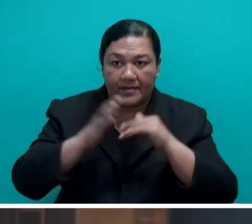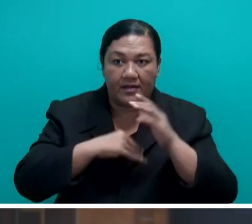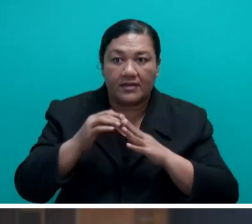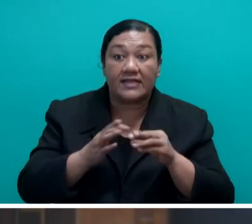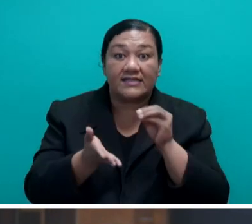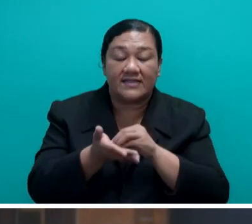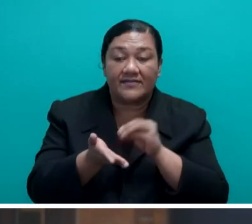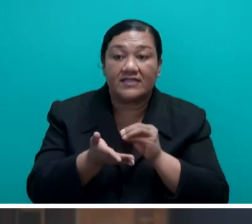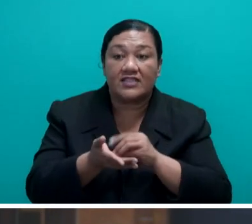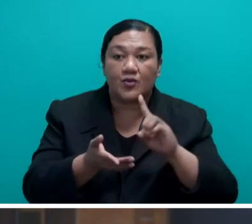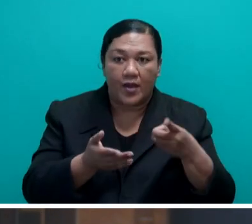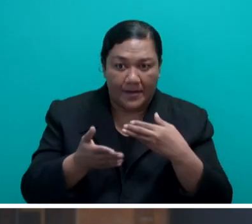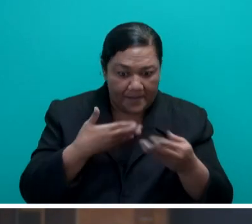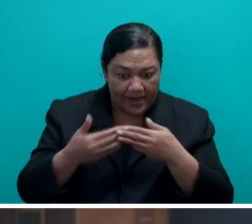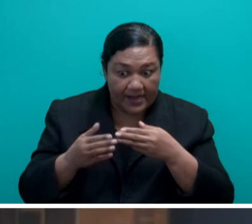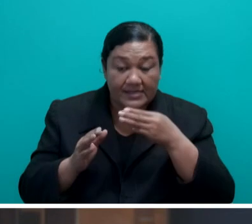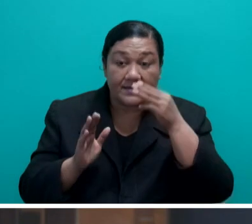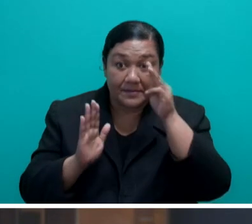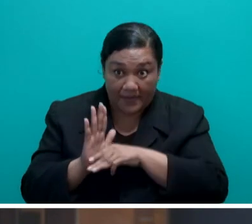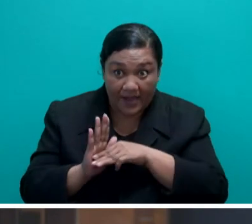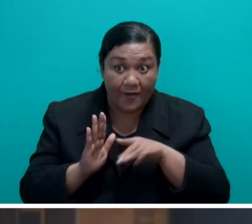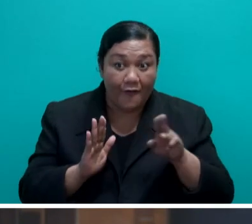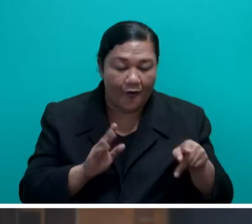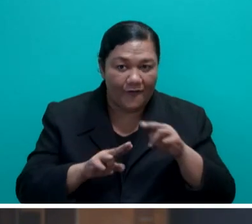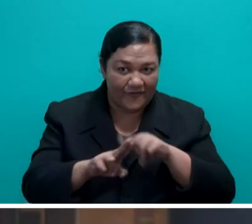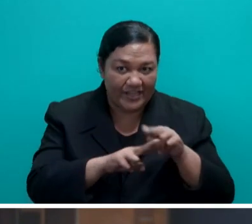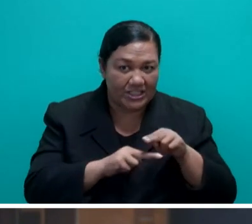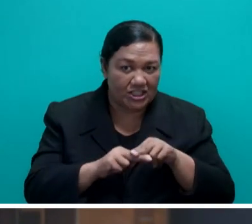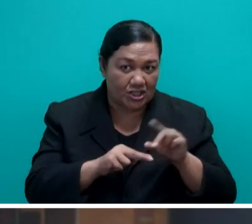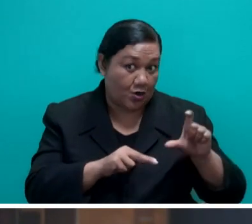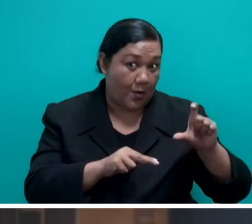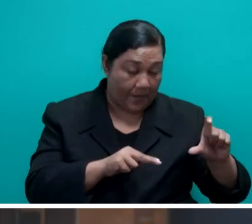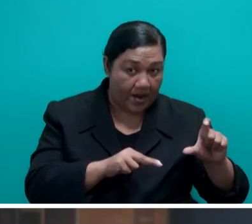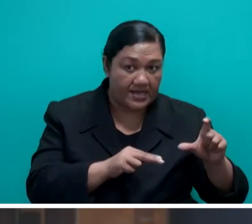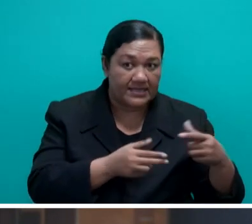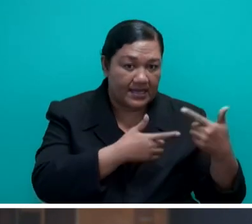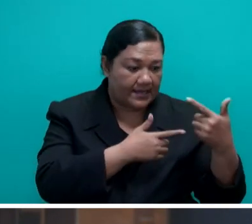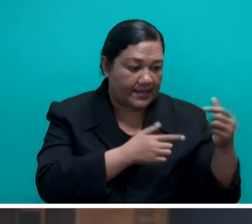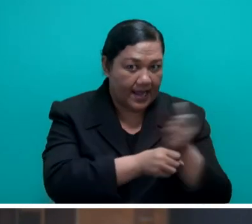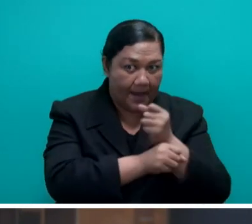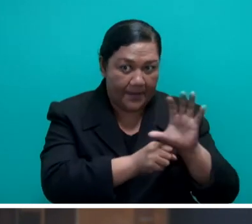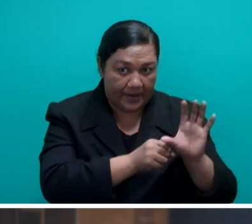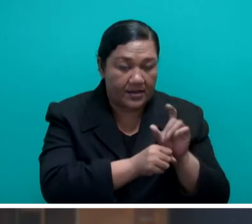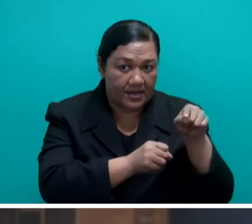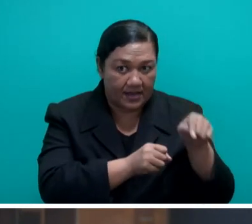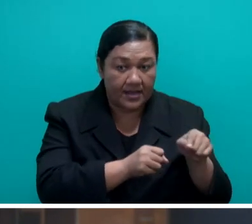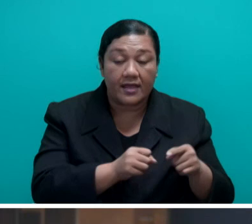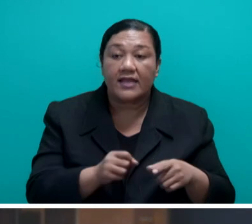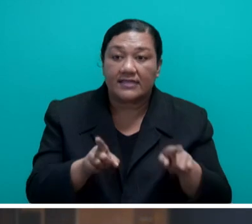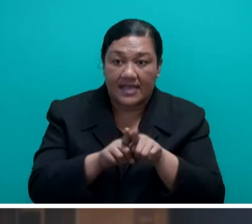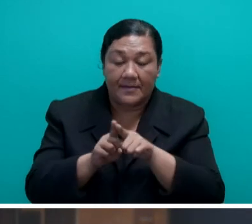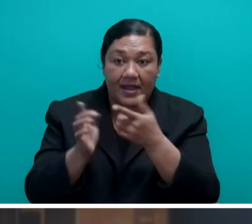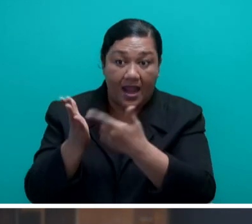services as managed by the Fiji Ports Corporation Limited. FPCL manages the ports of Suva, Lautoka and Rabuka,